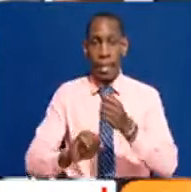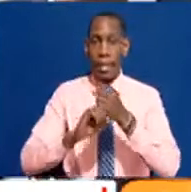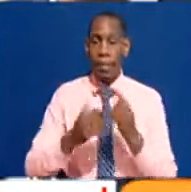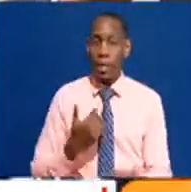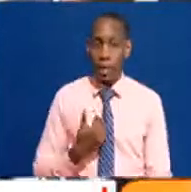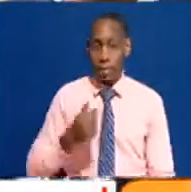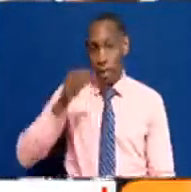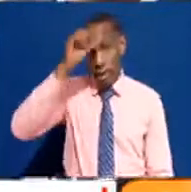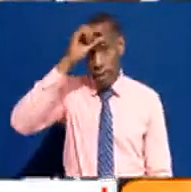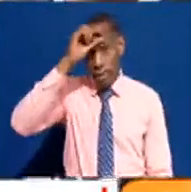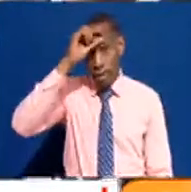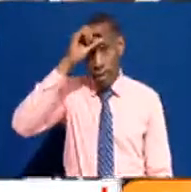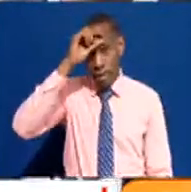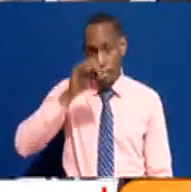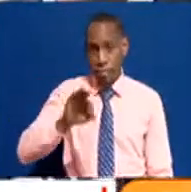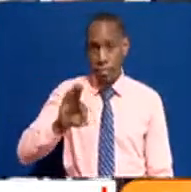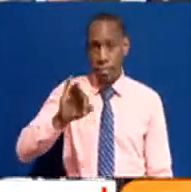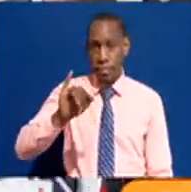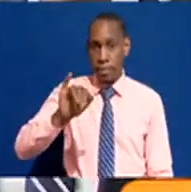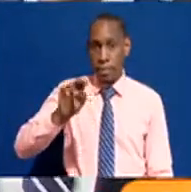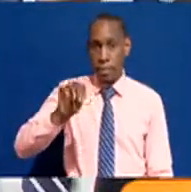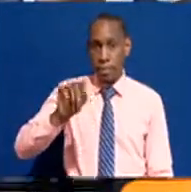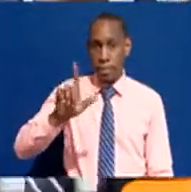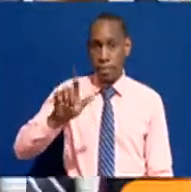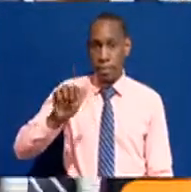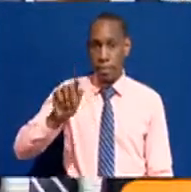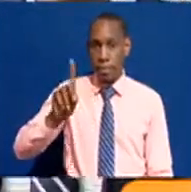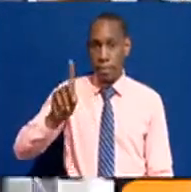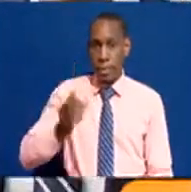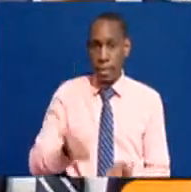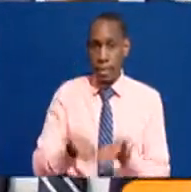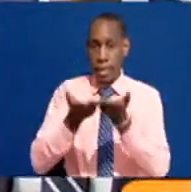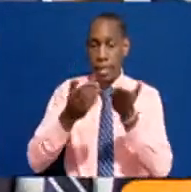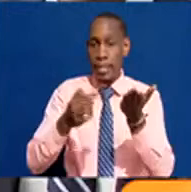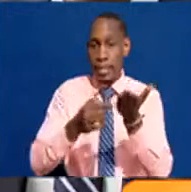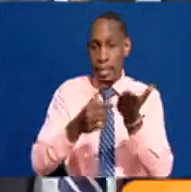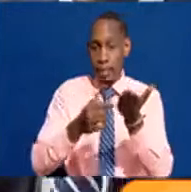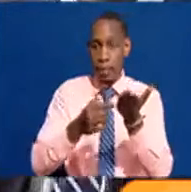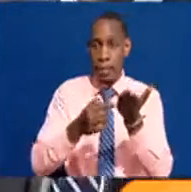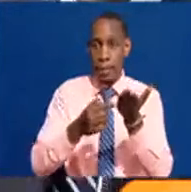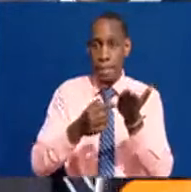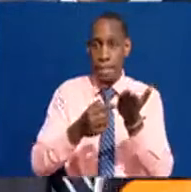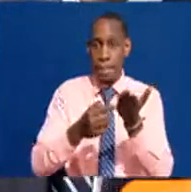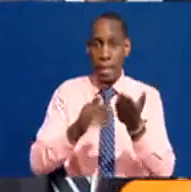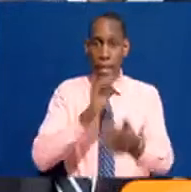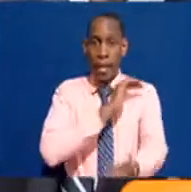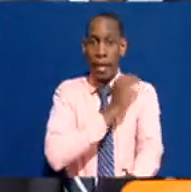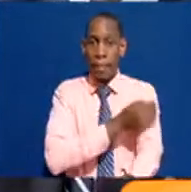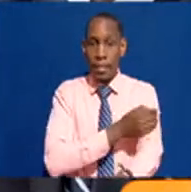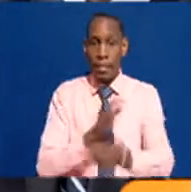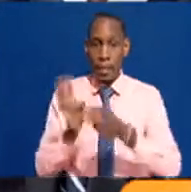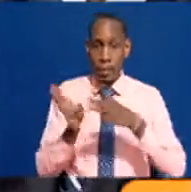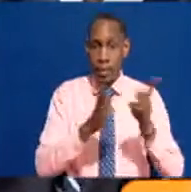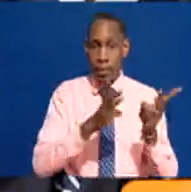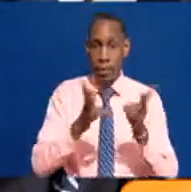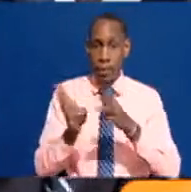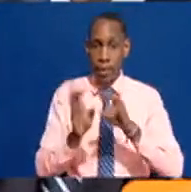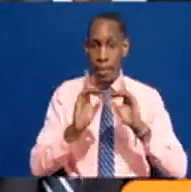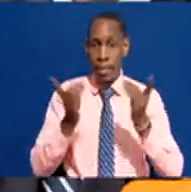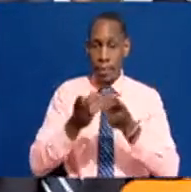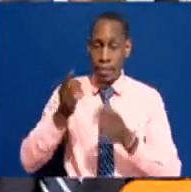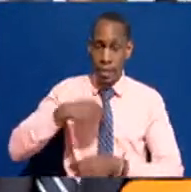of the government of Finland to enhance the technology and capacity of our meteorological